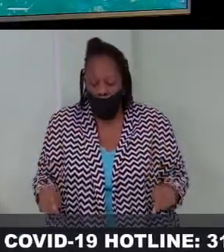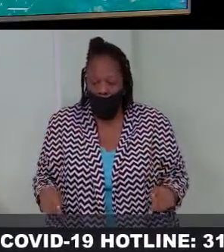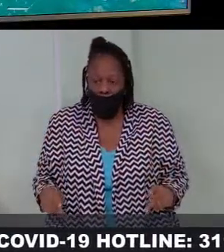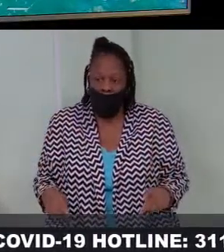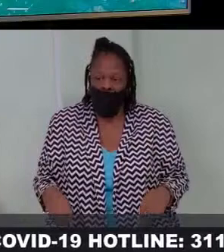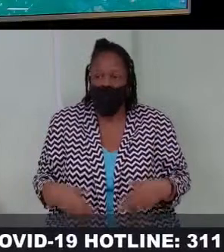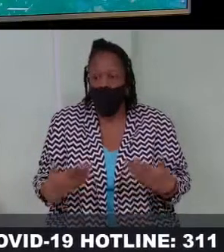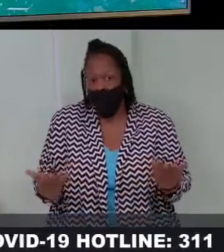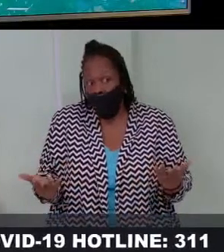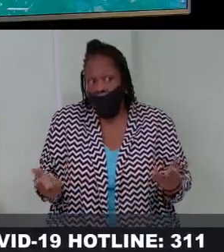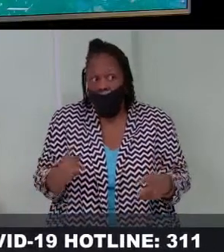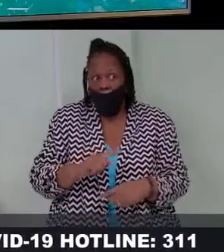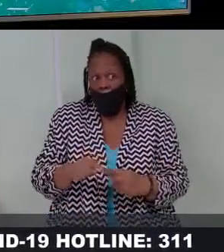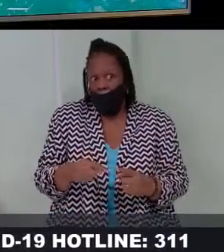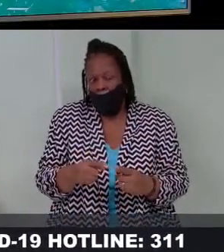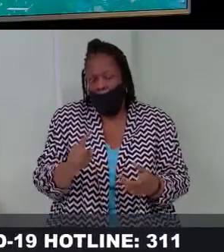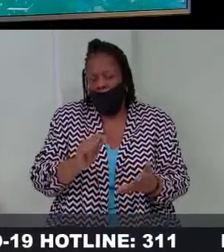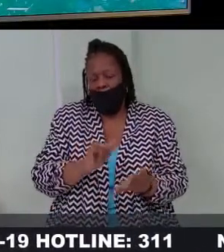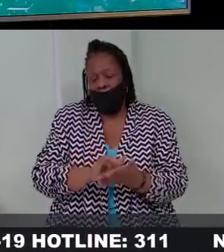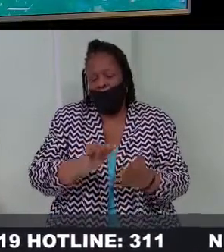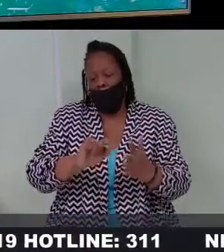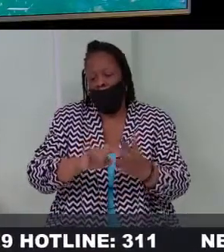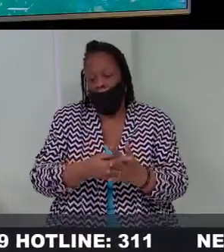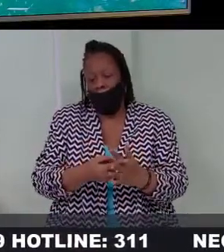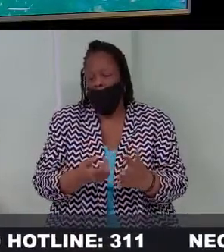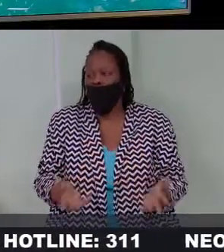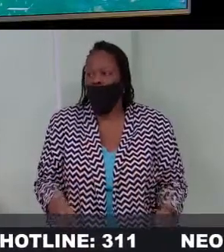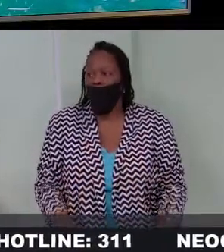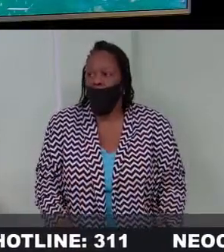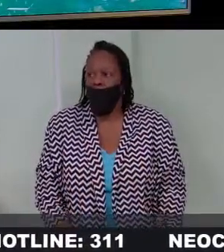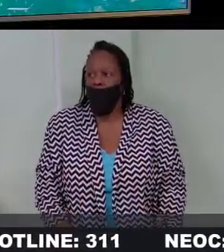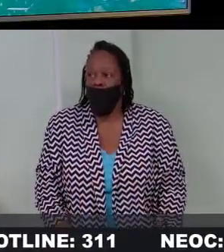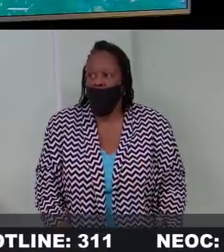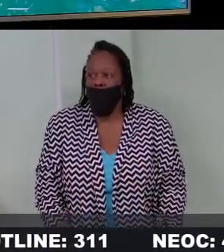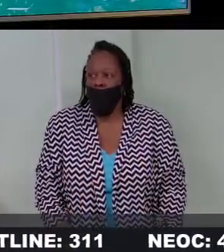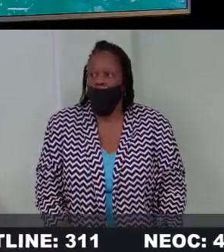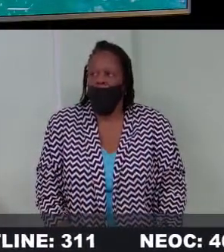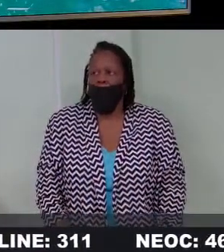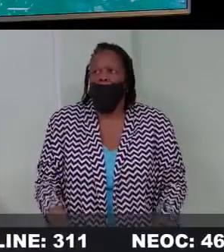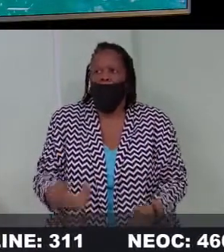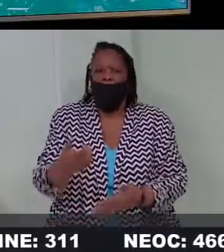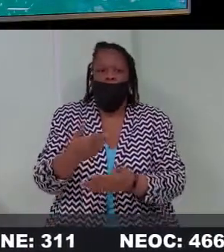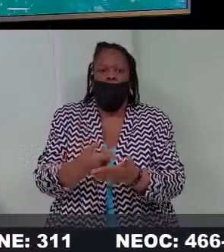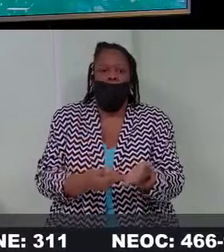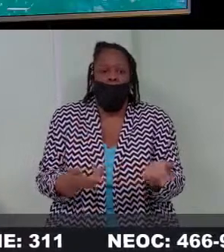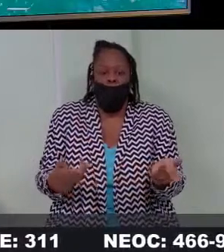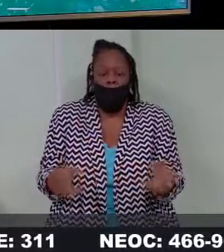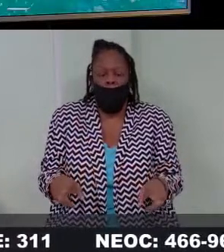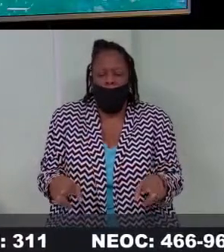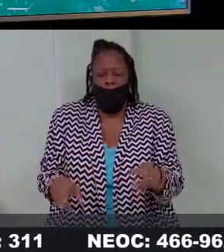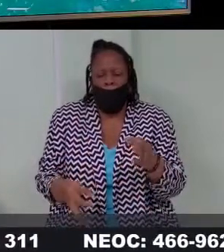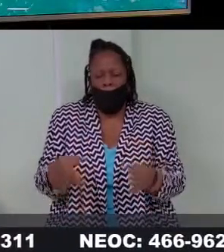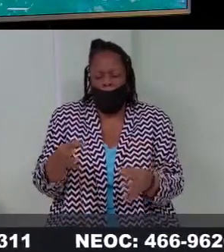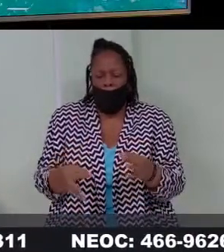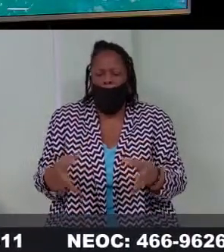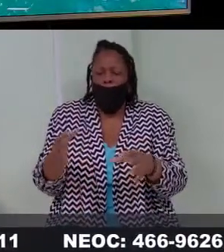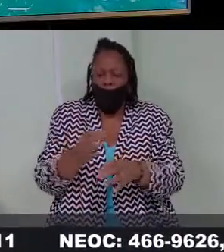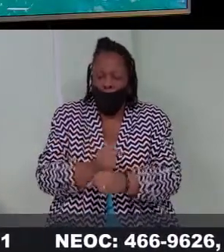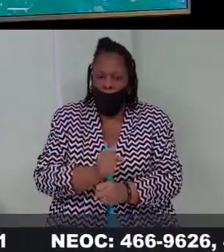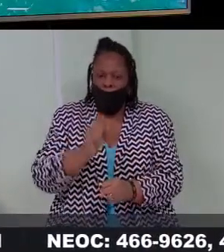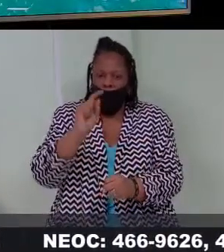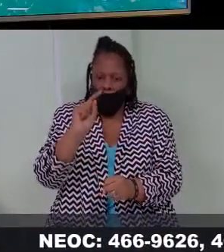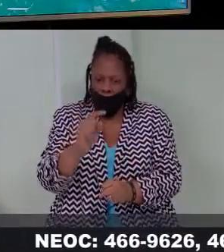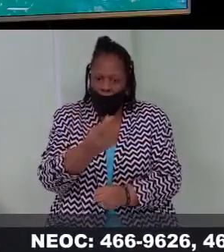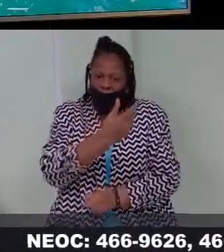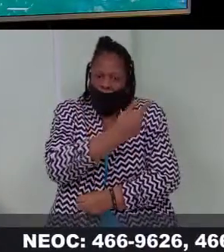the presentation. If so, what happens if you miss your appointment for the second dose?